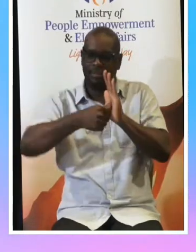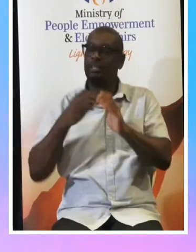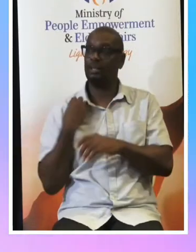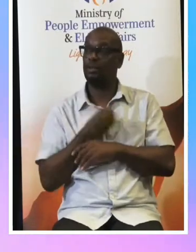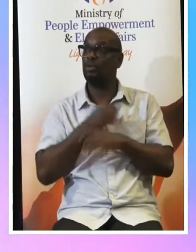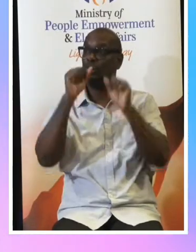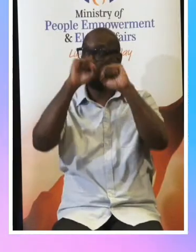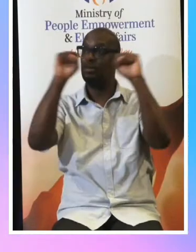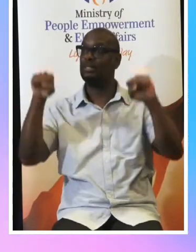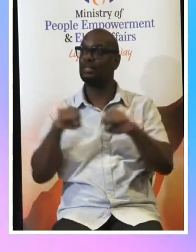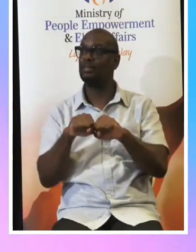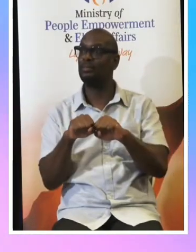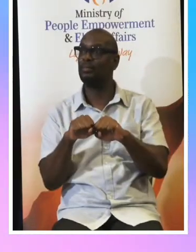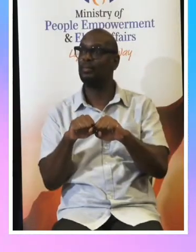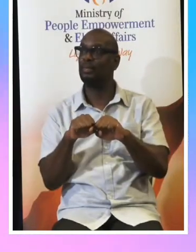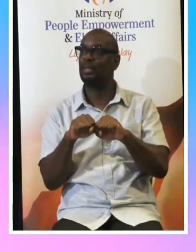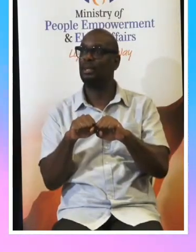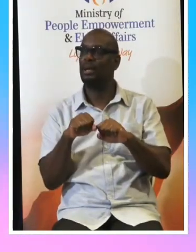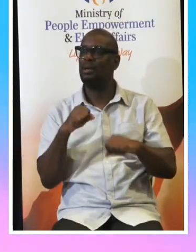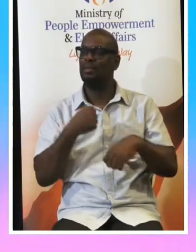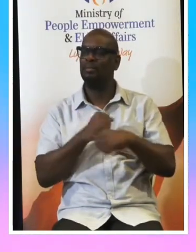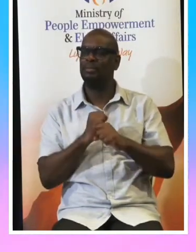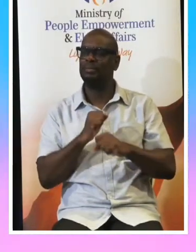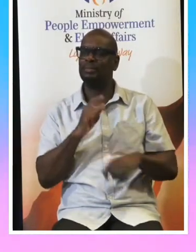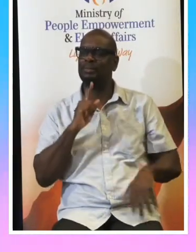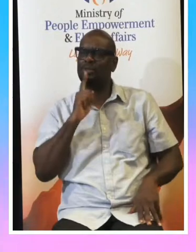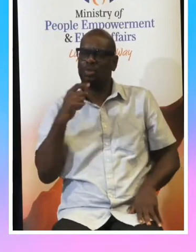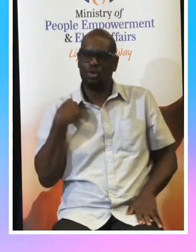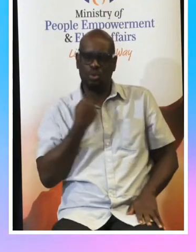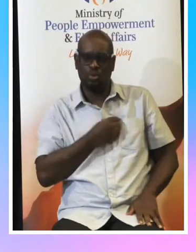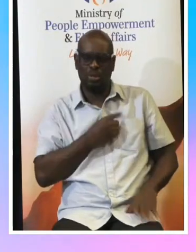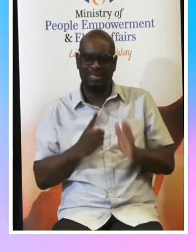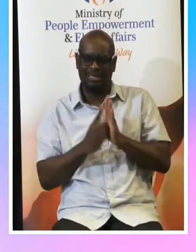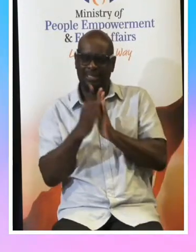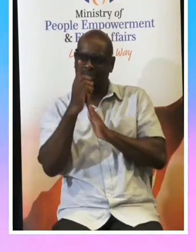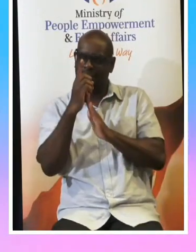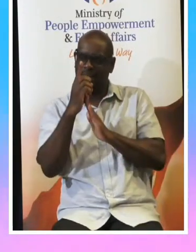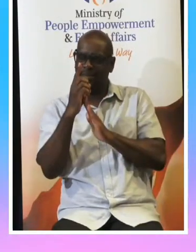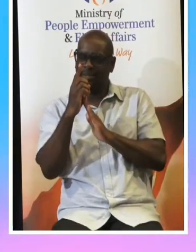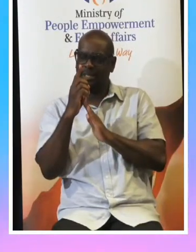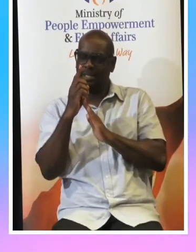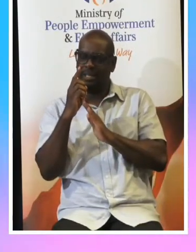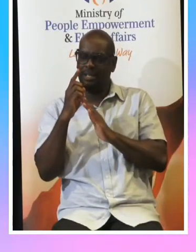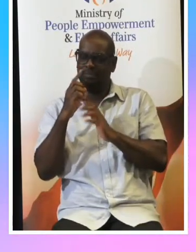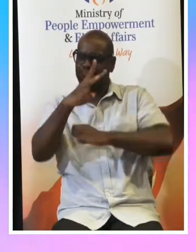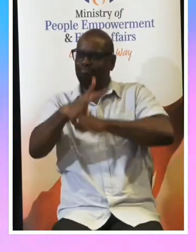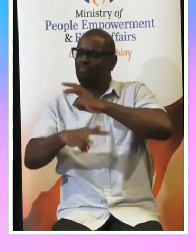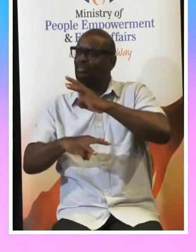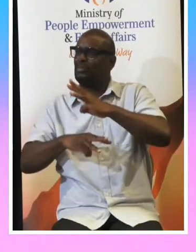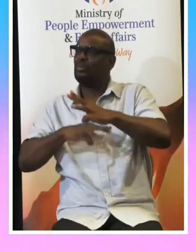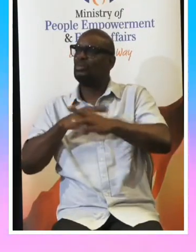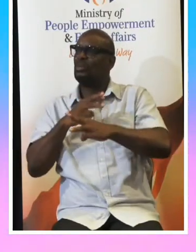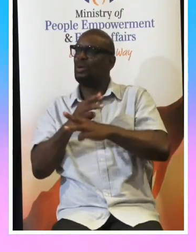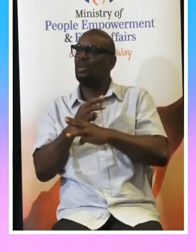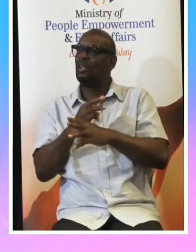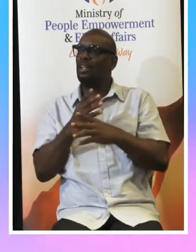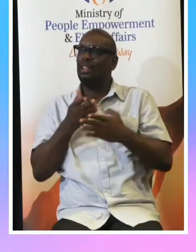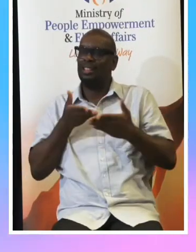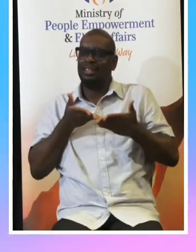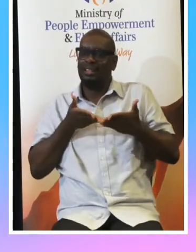And we must develop those systems, develop systems that are permissive and accommodating of the dreams